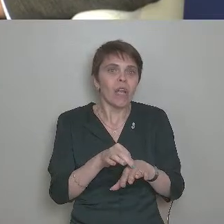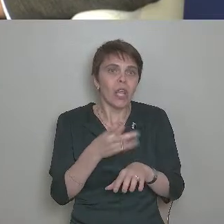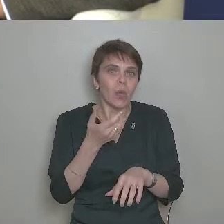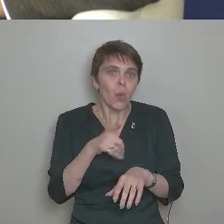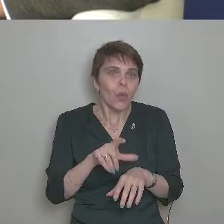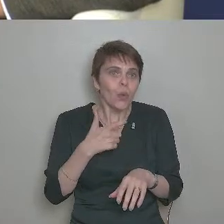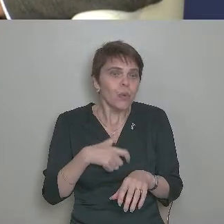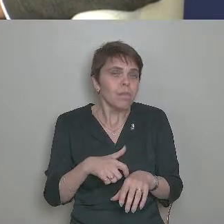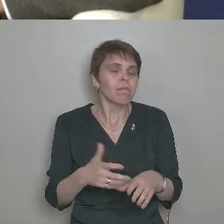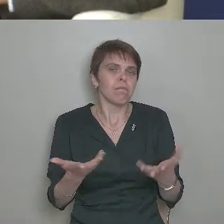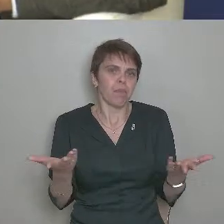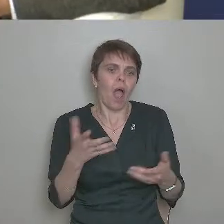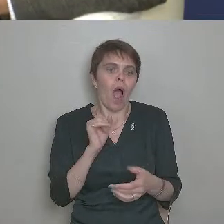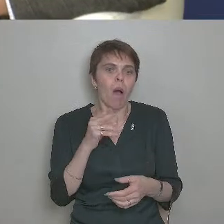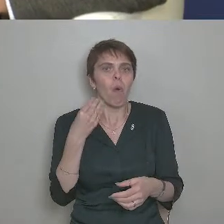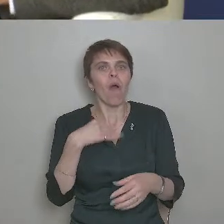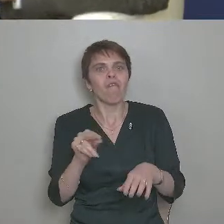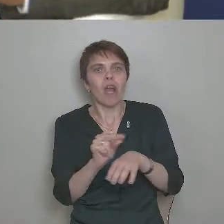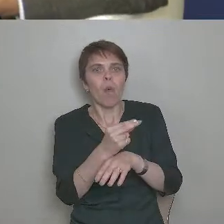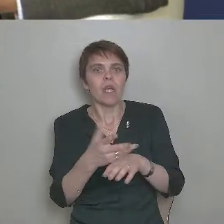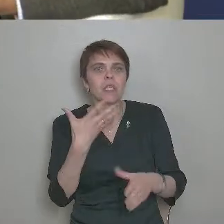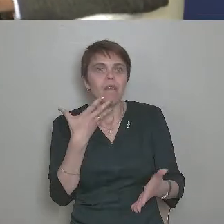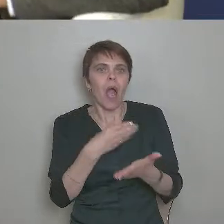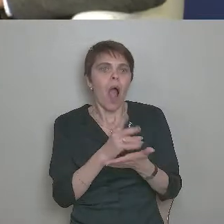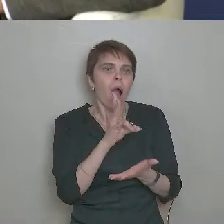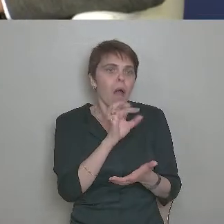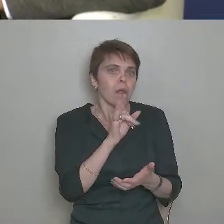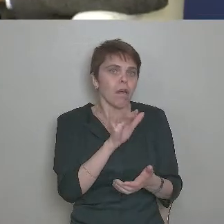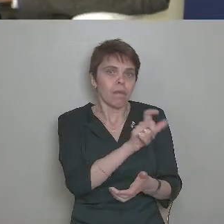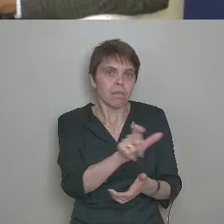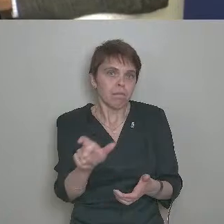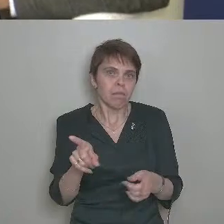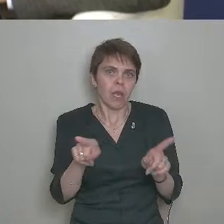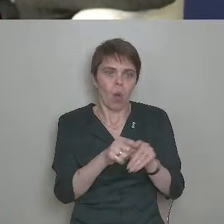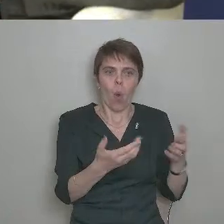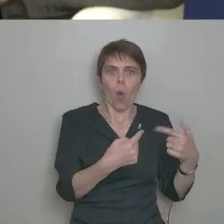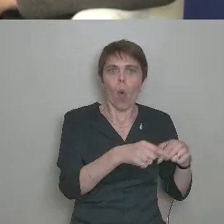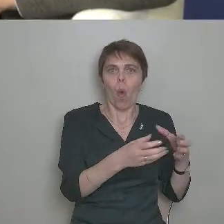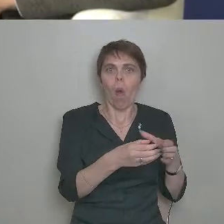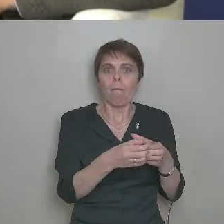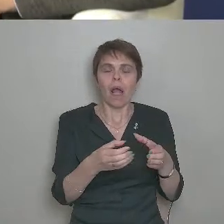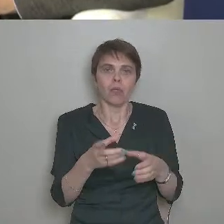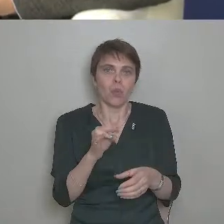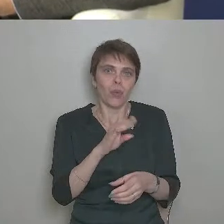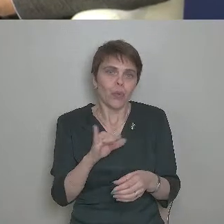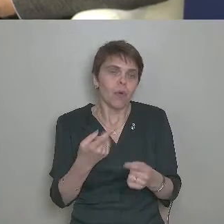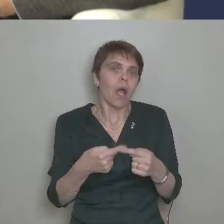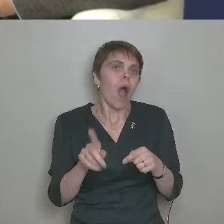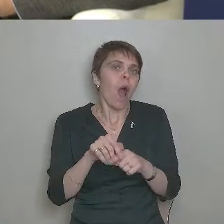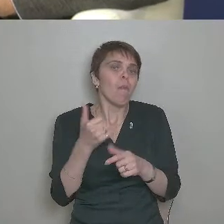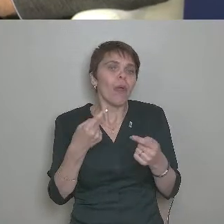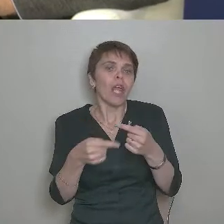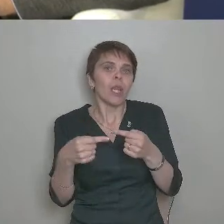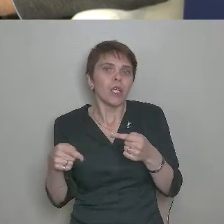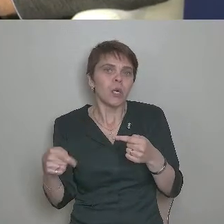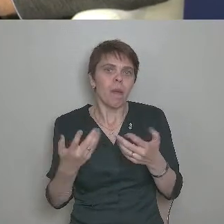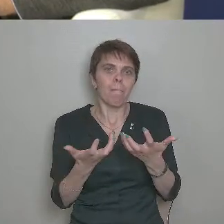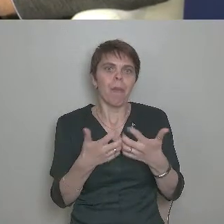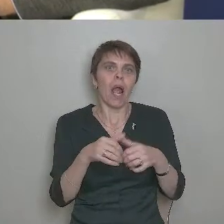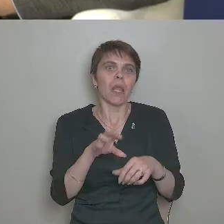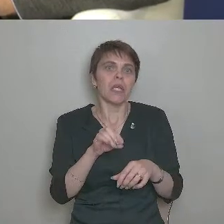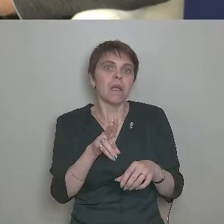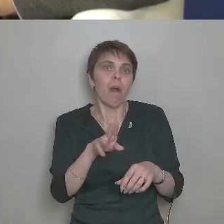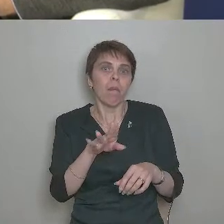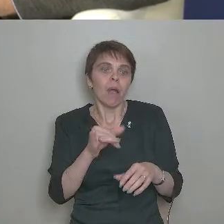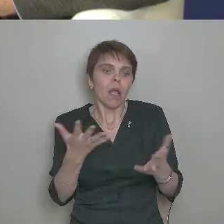bad conduct at the local level, then you should do that by raising your members, the members of your party